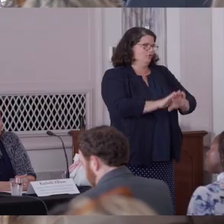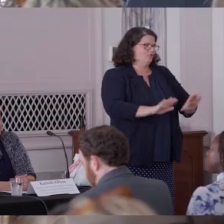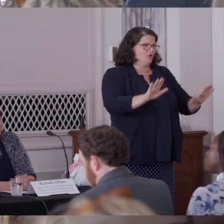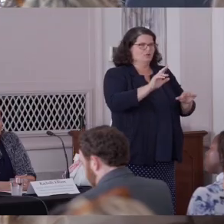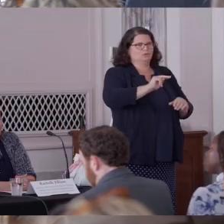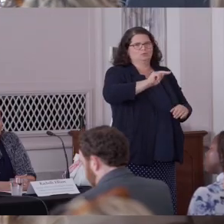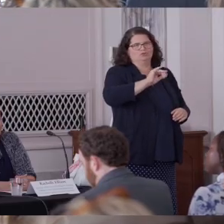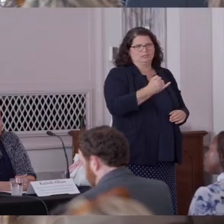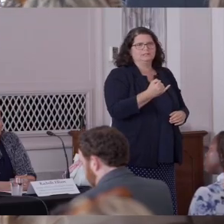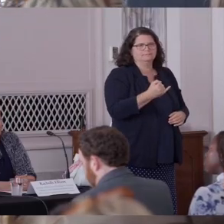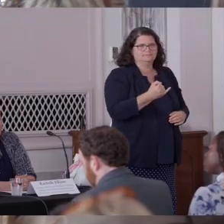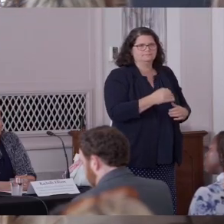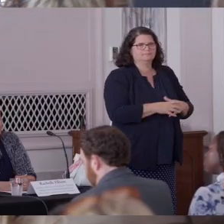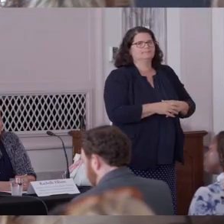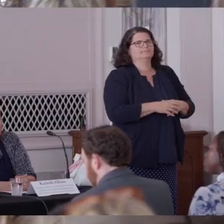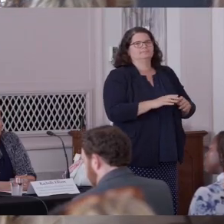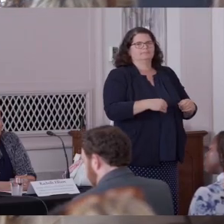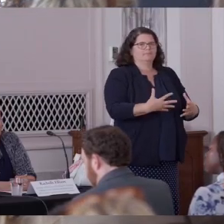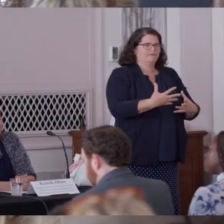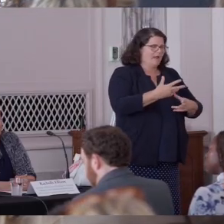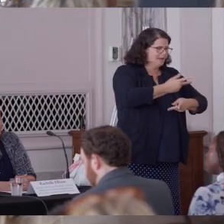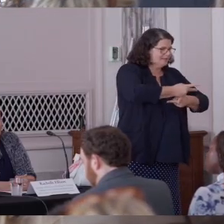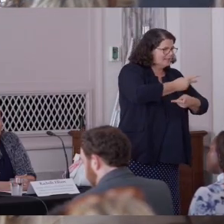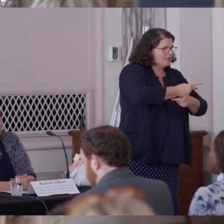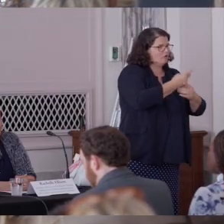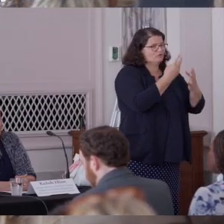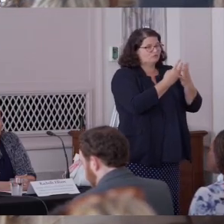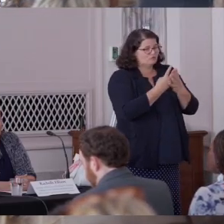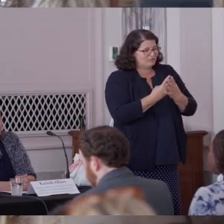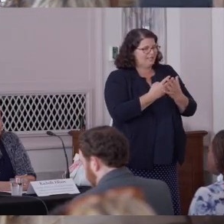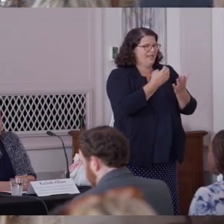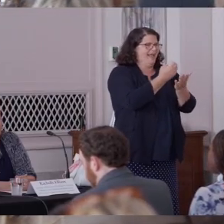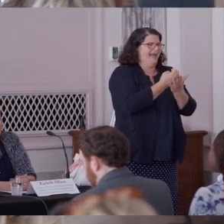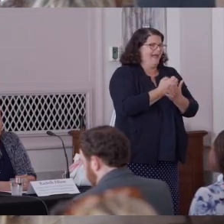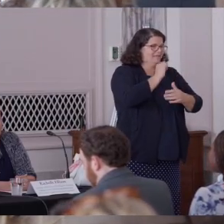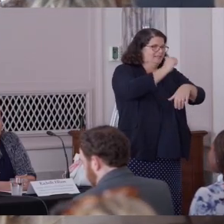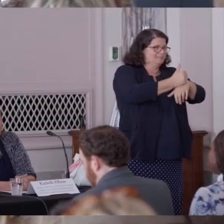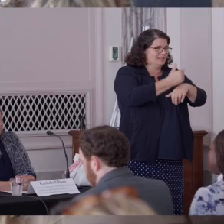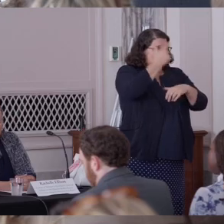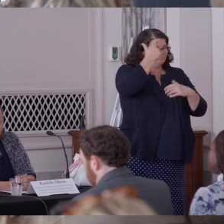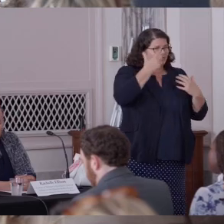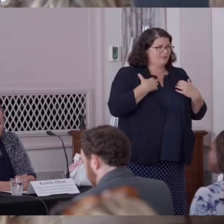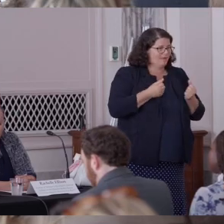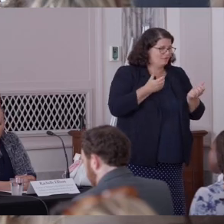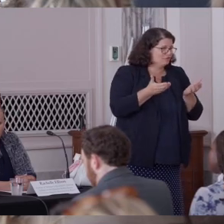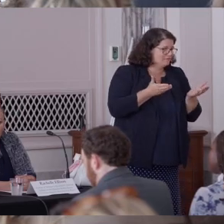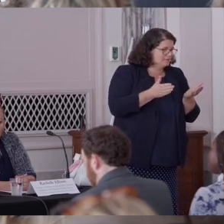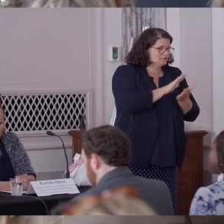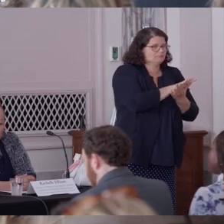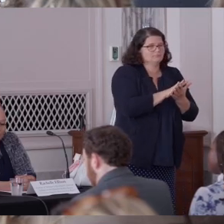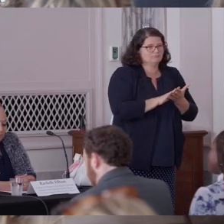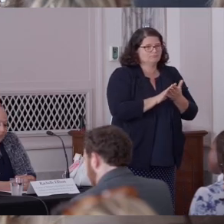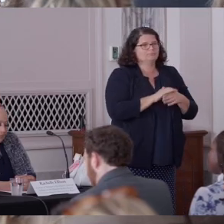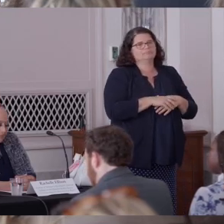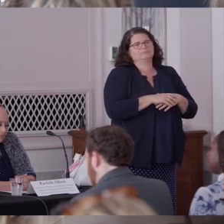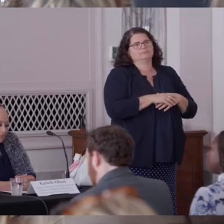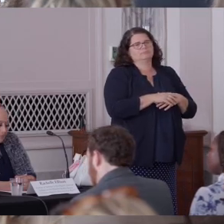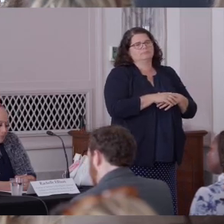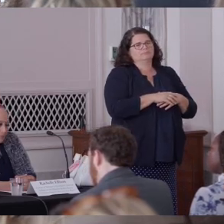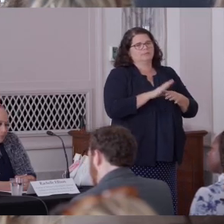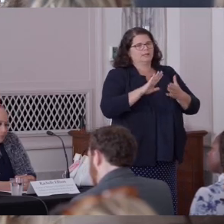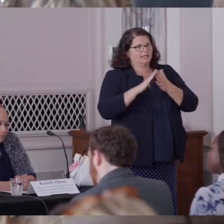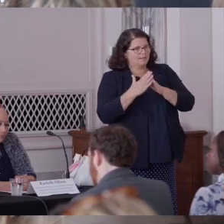integrated care and screening woven throughout evidence-based mental health service lines. They offer assertive community treatment,